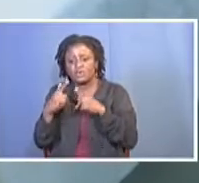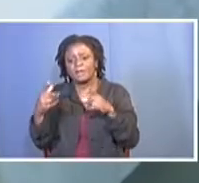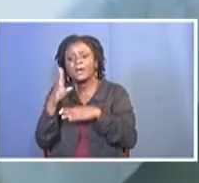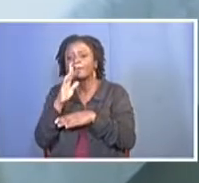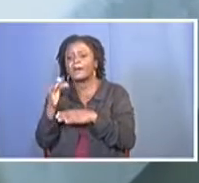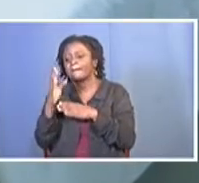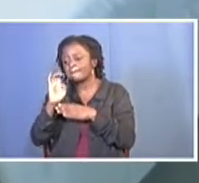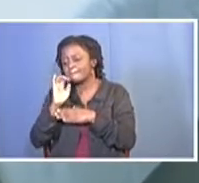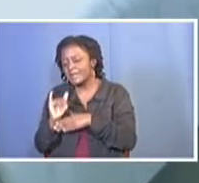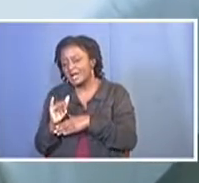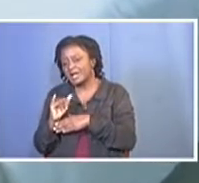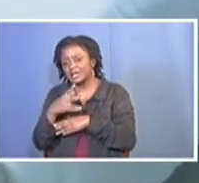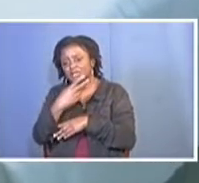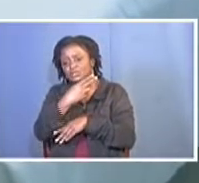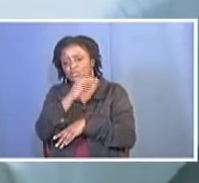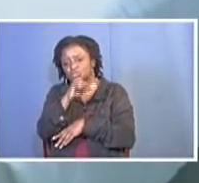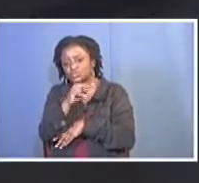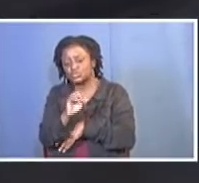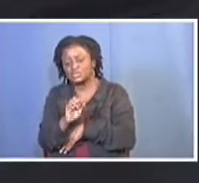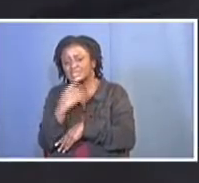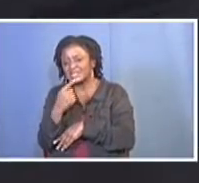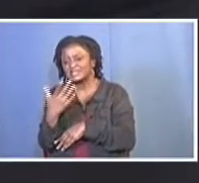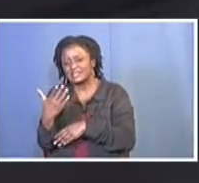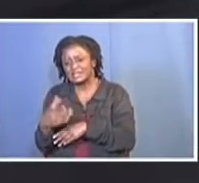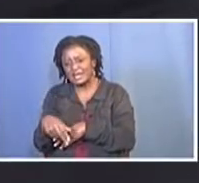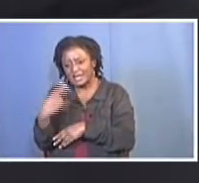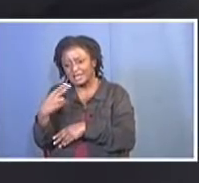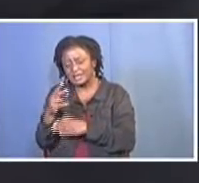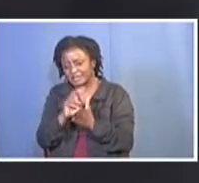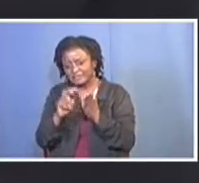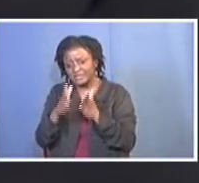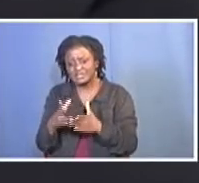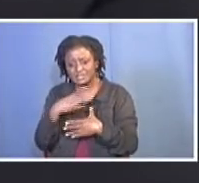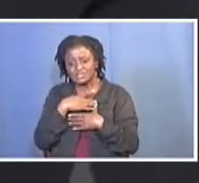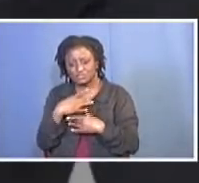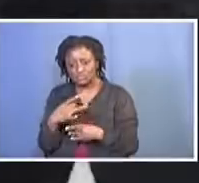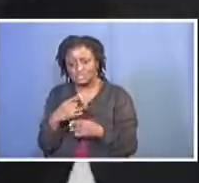high investor interest when it comes to the Grand Lucayan Resort.